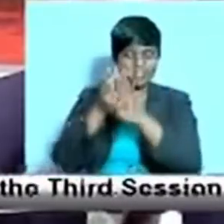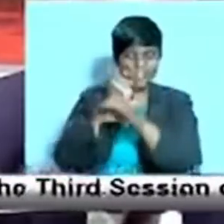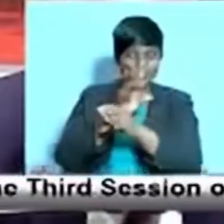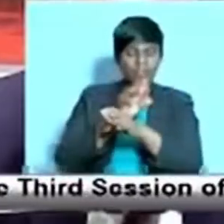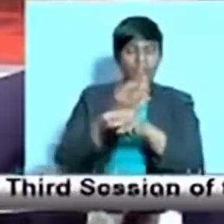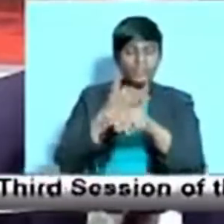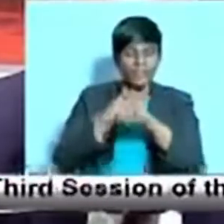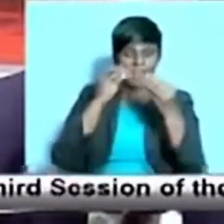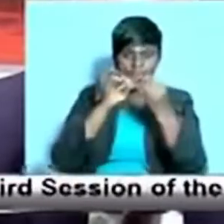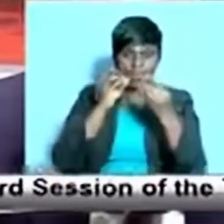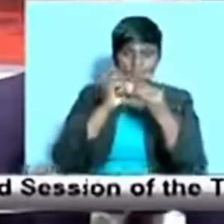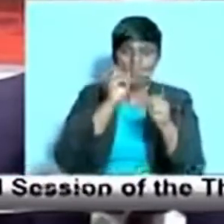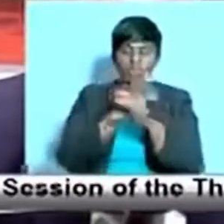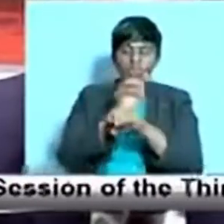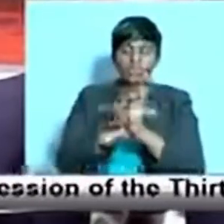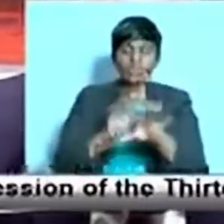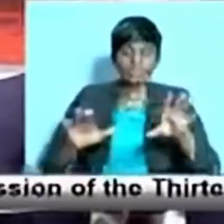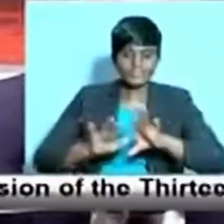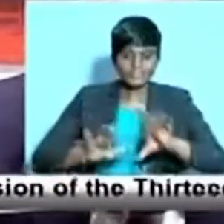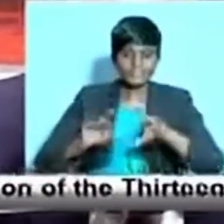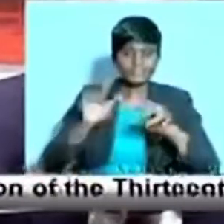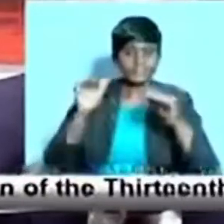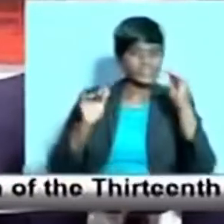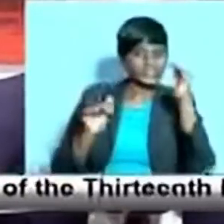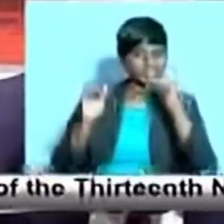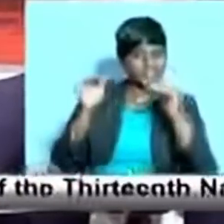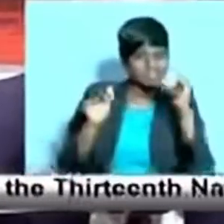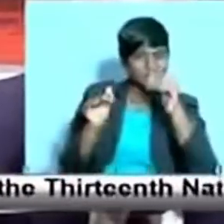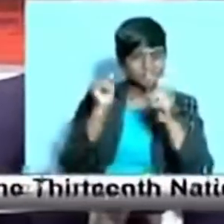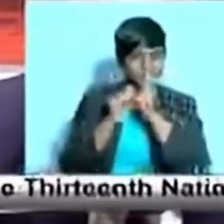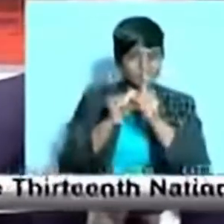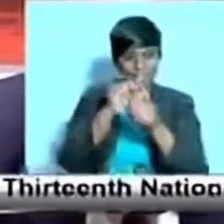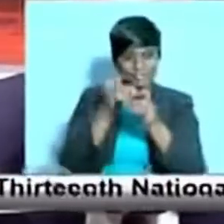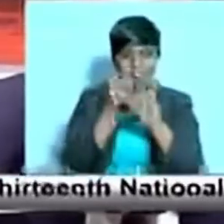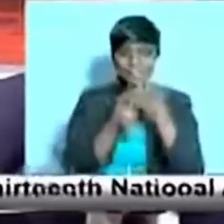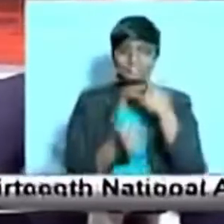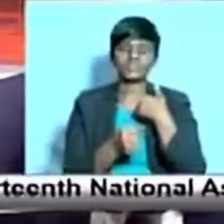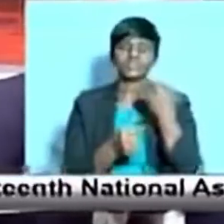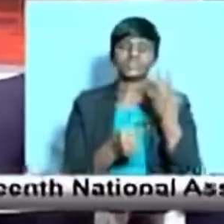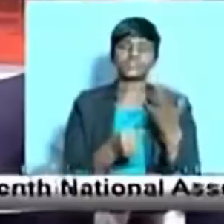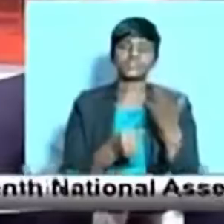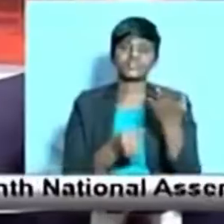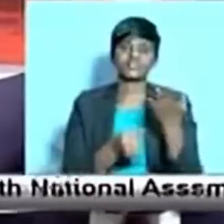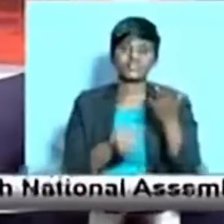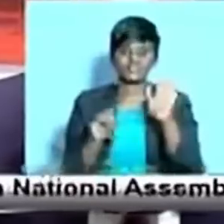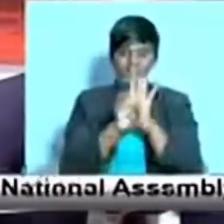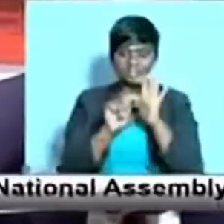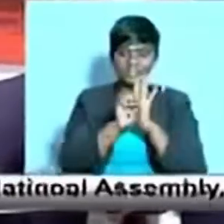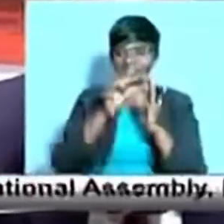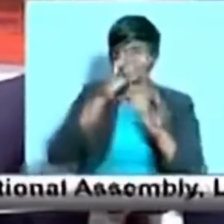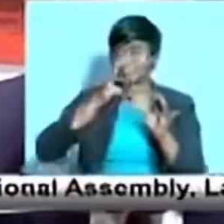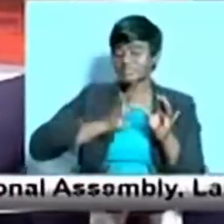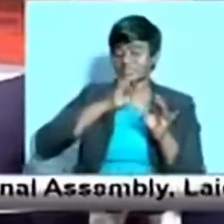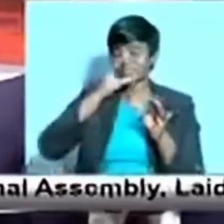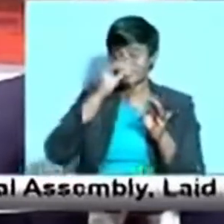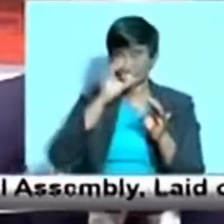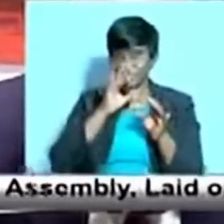a lot of already existing inequalities that women face. For instance, Madam Speaker,